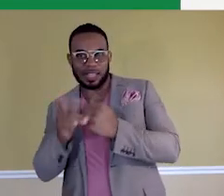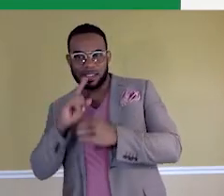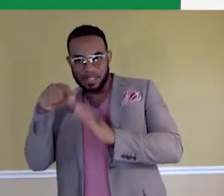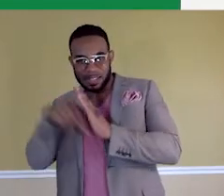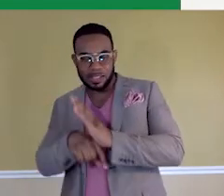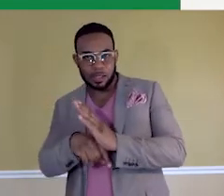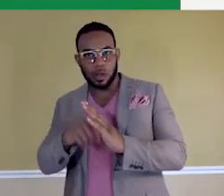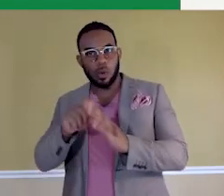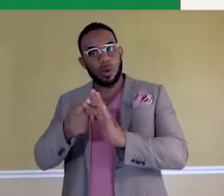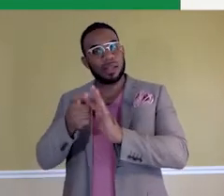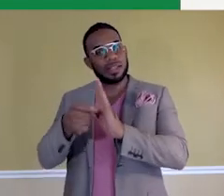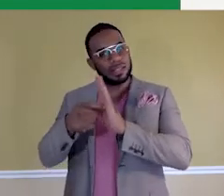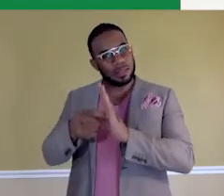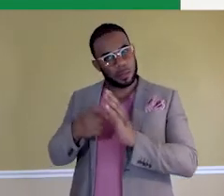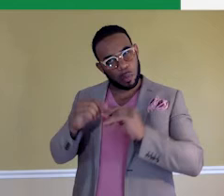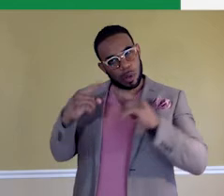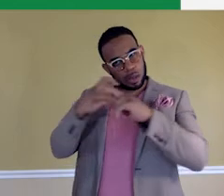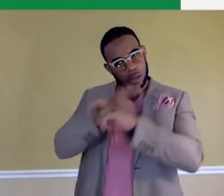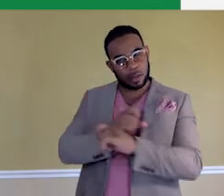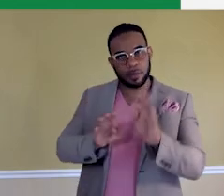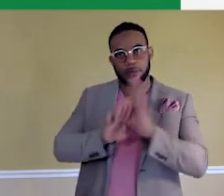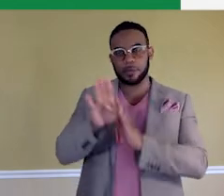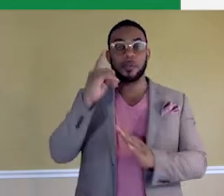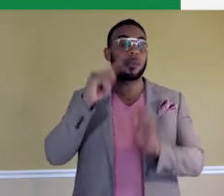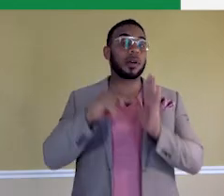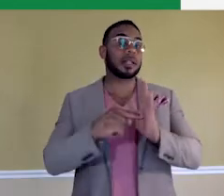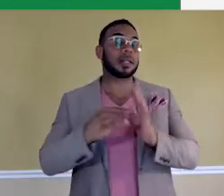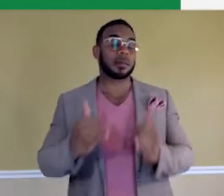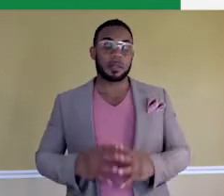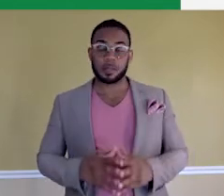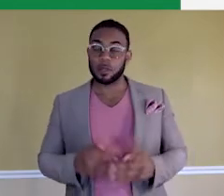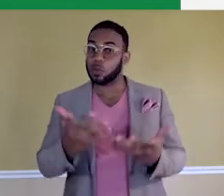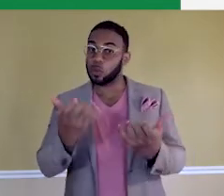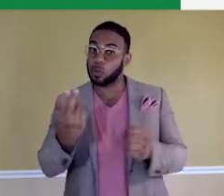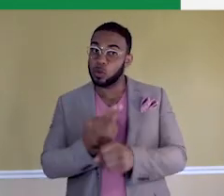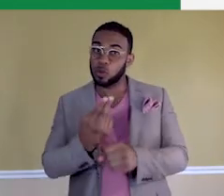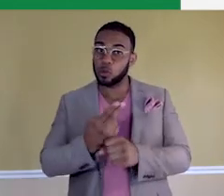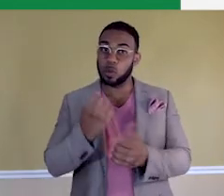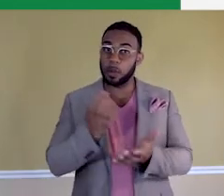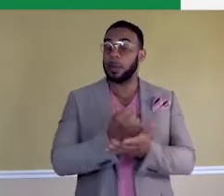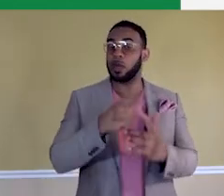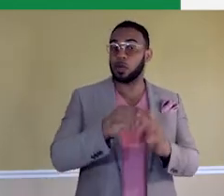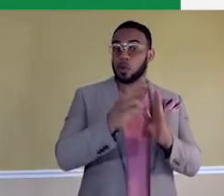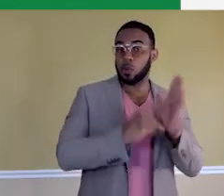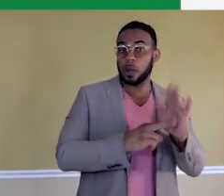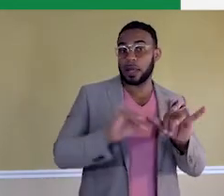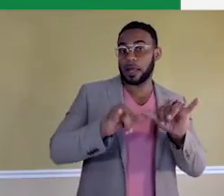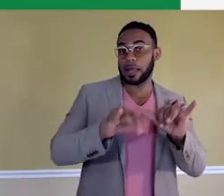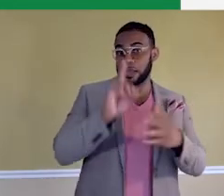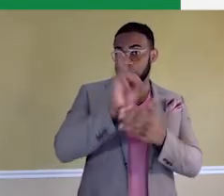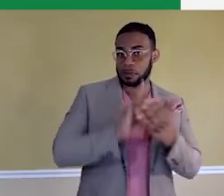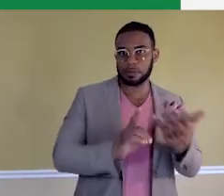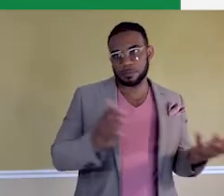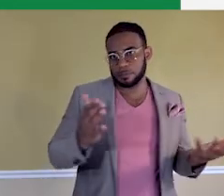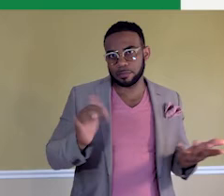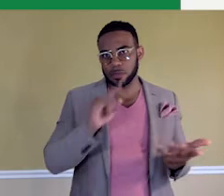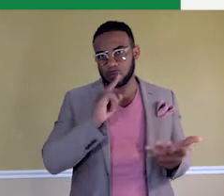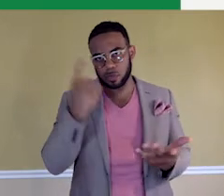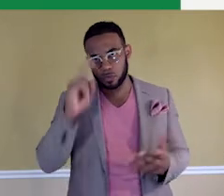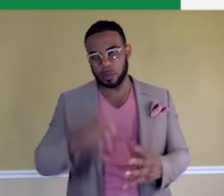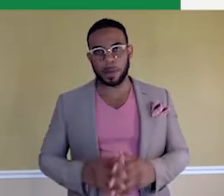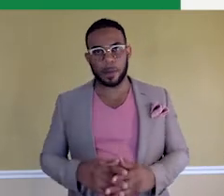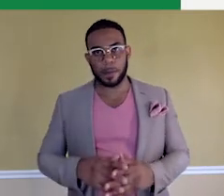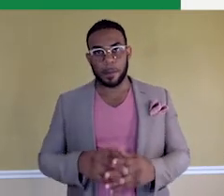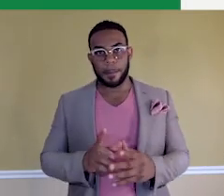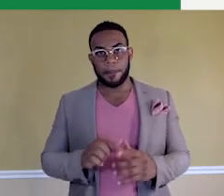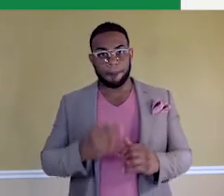or are demanding of more development. For example, now, you want to use a patent to register an engineering design. That is what it is for. You